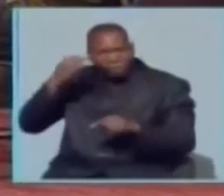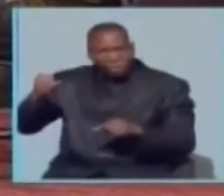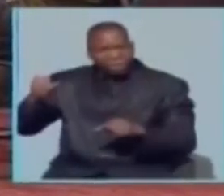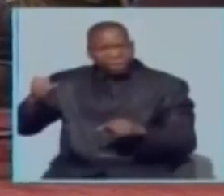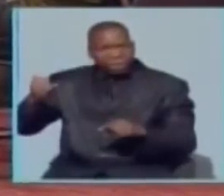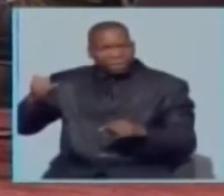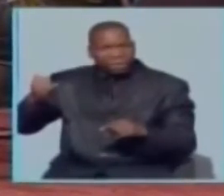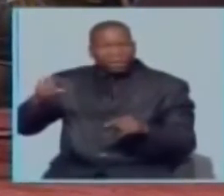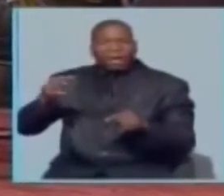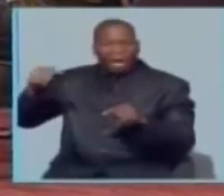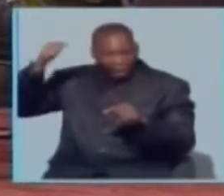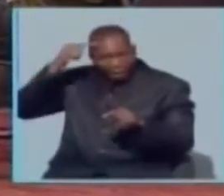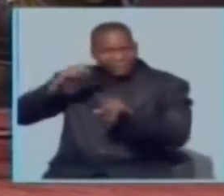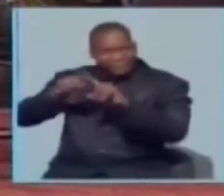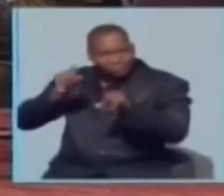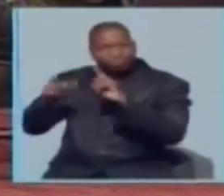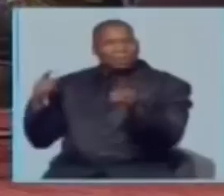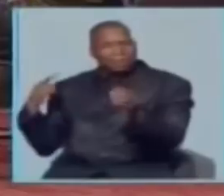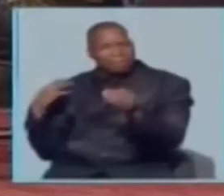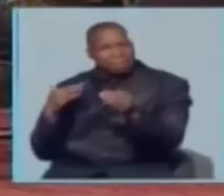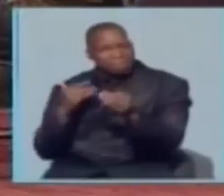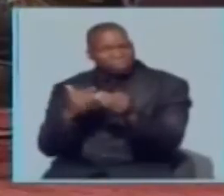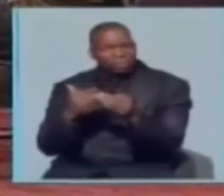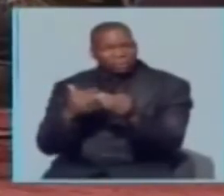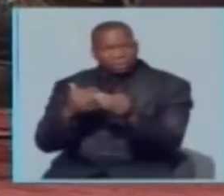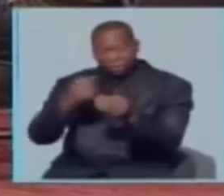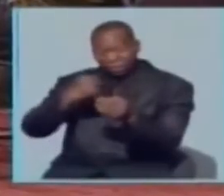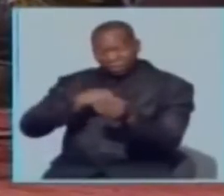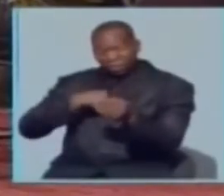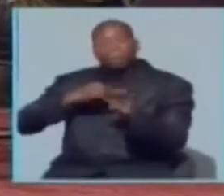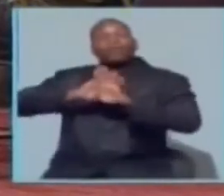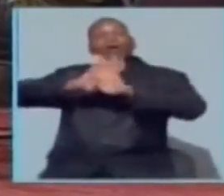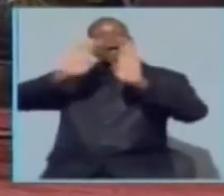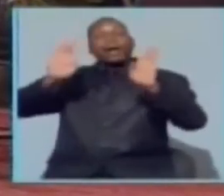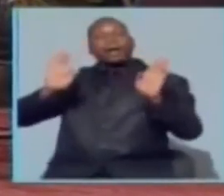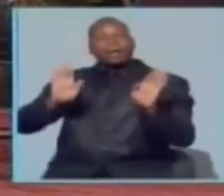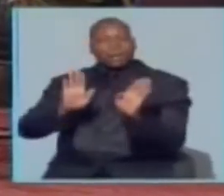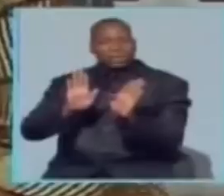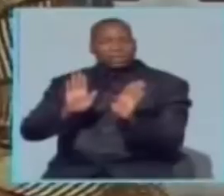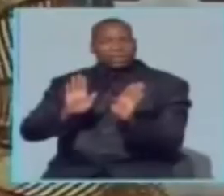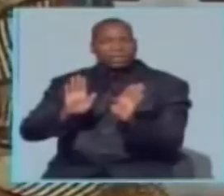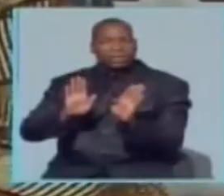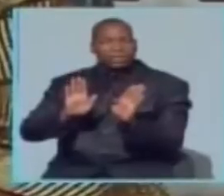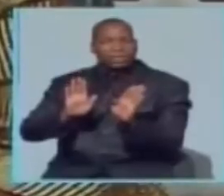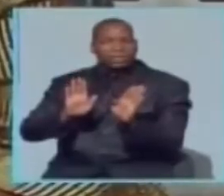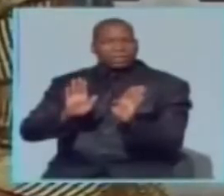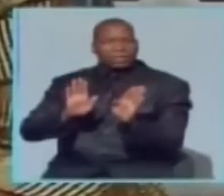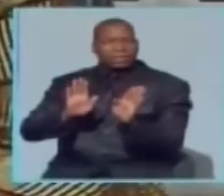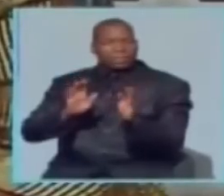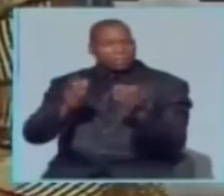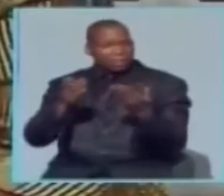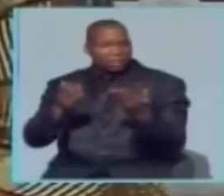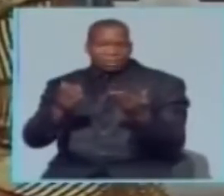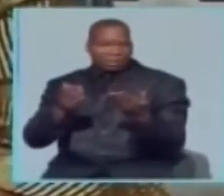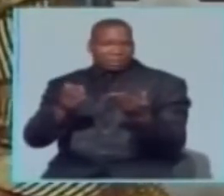successive administrations, and this is why it's very clear for me that it is definitely not the responsibility, as